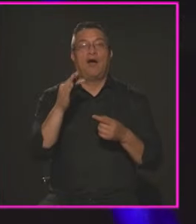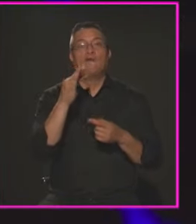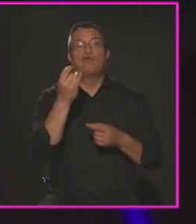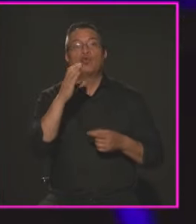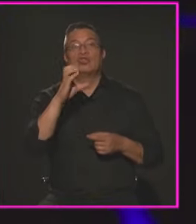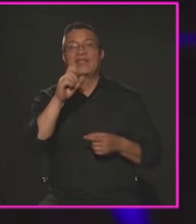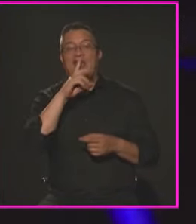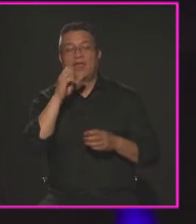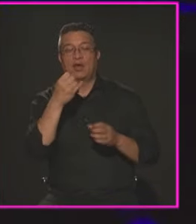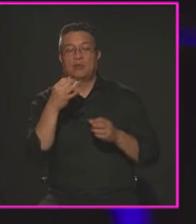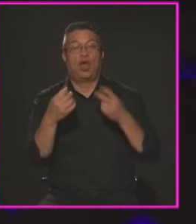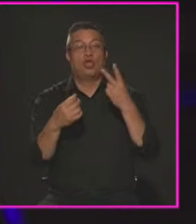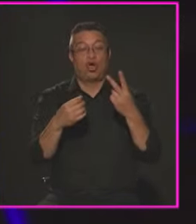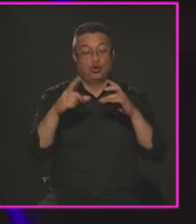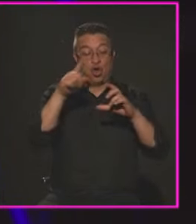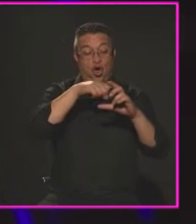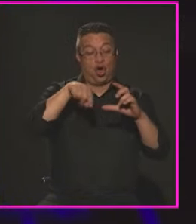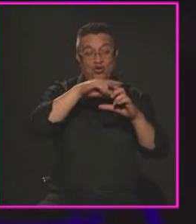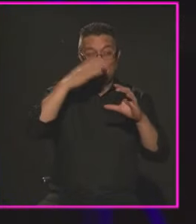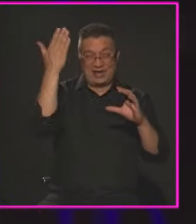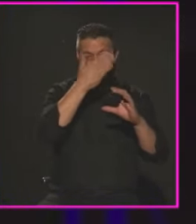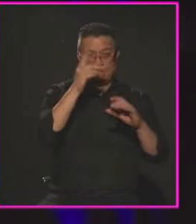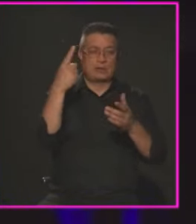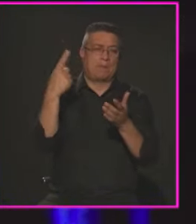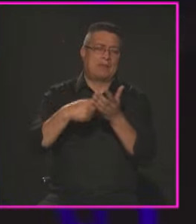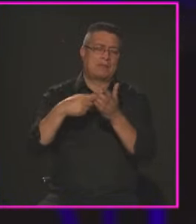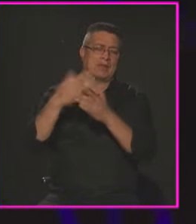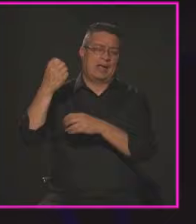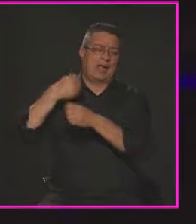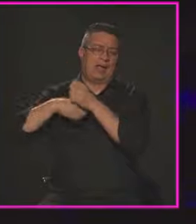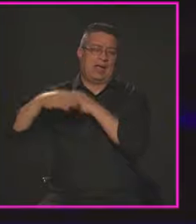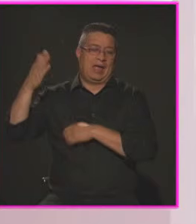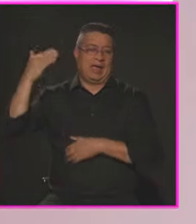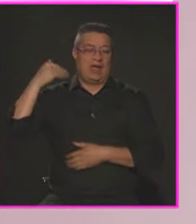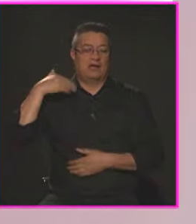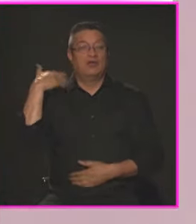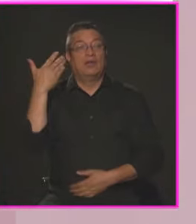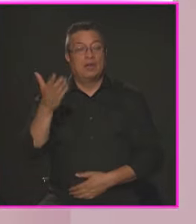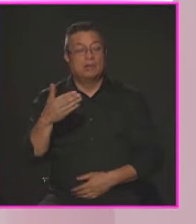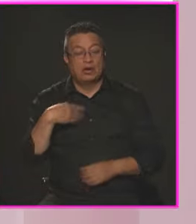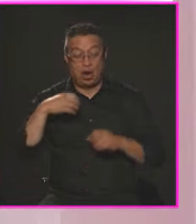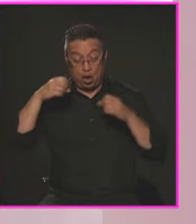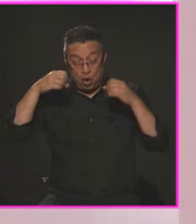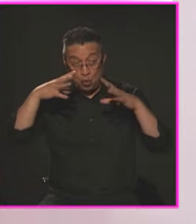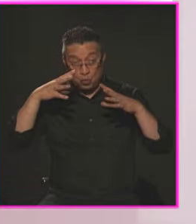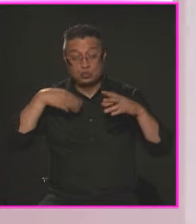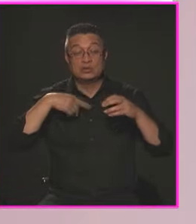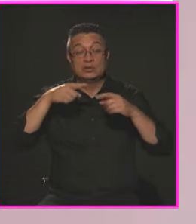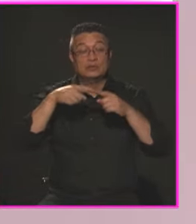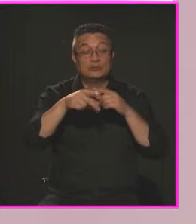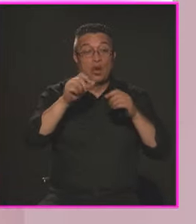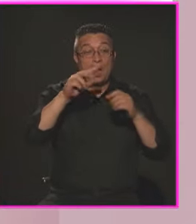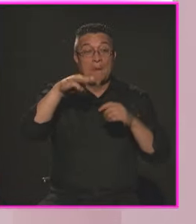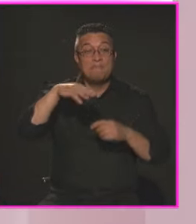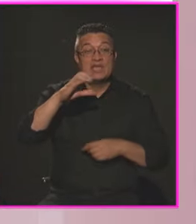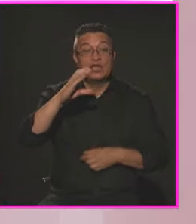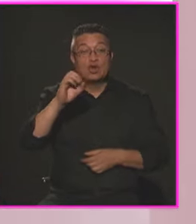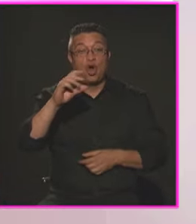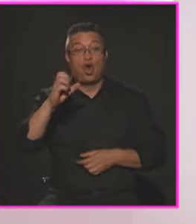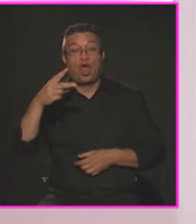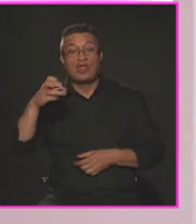new way to explore the universe. Instead of exploring it with light and microwaves, you explore it with gravitational waves. So what can I say